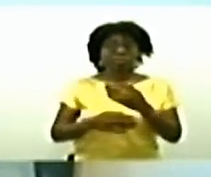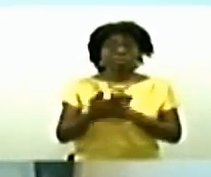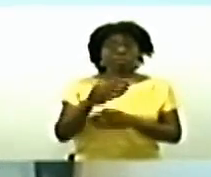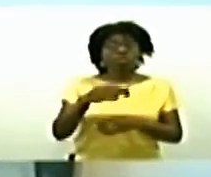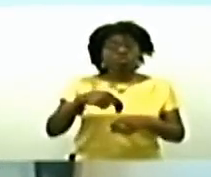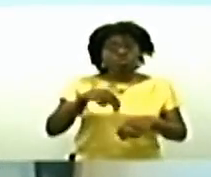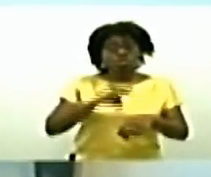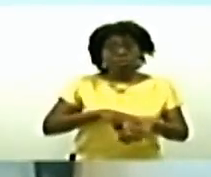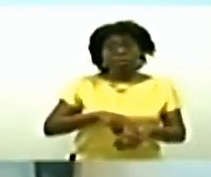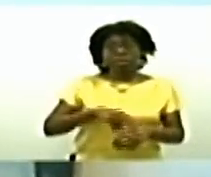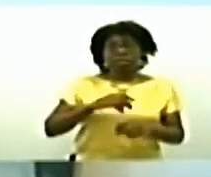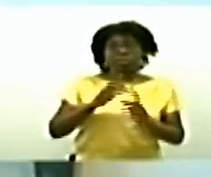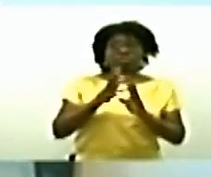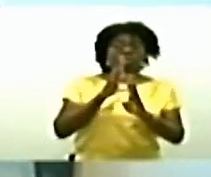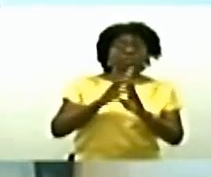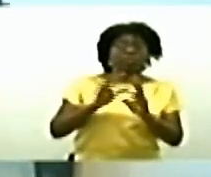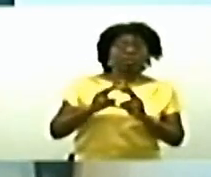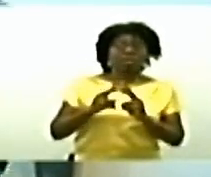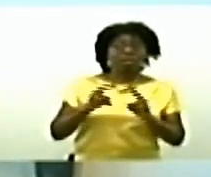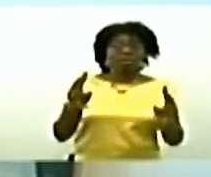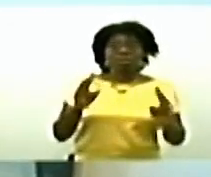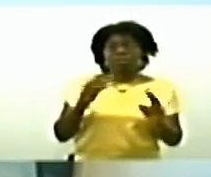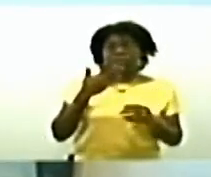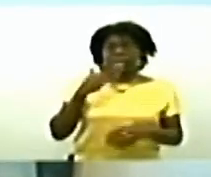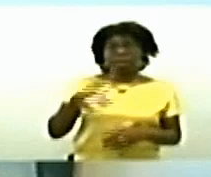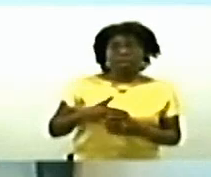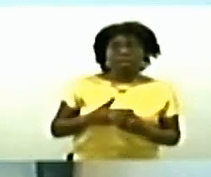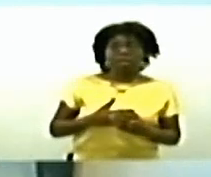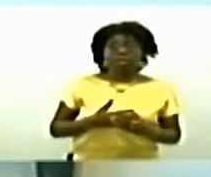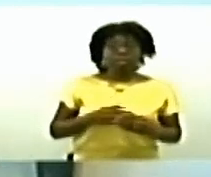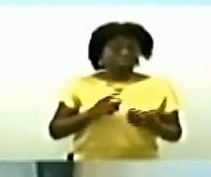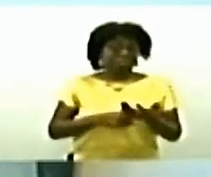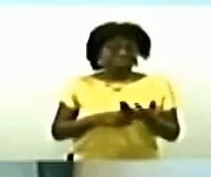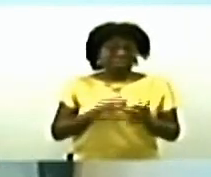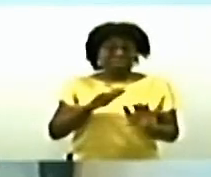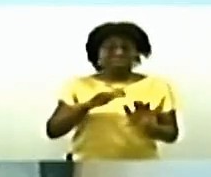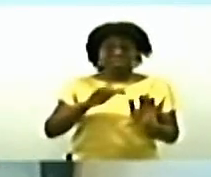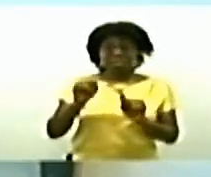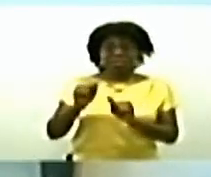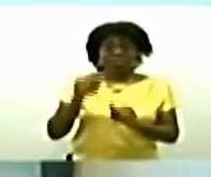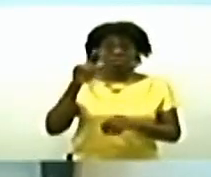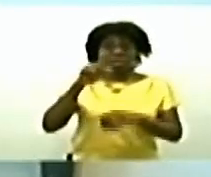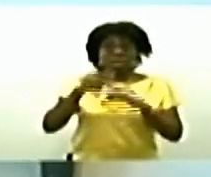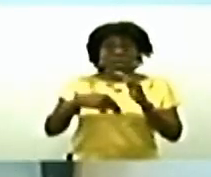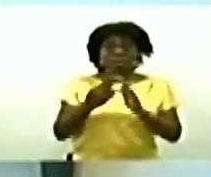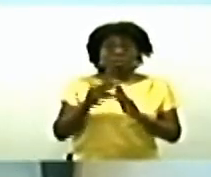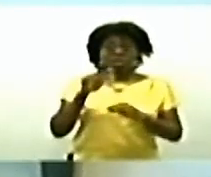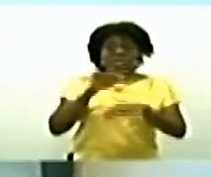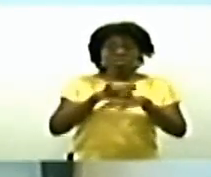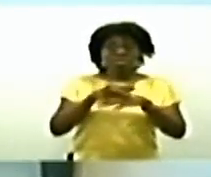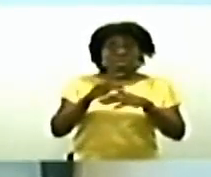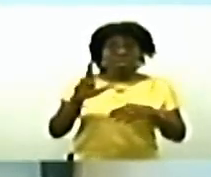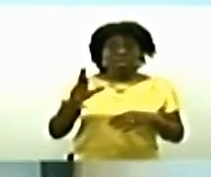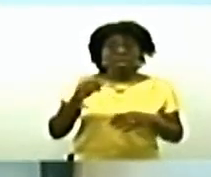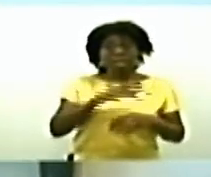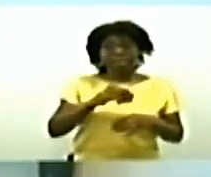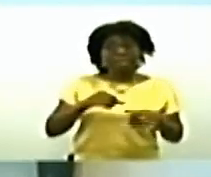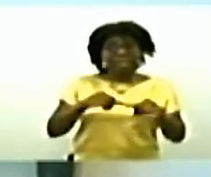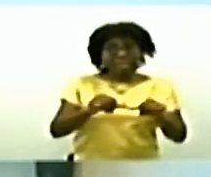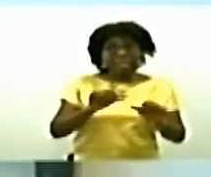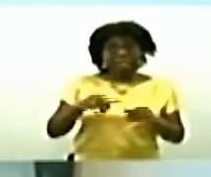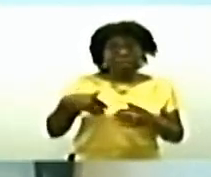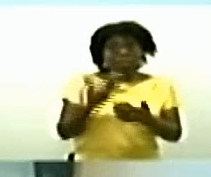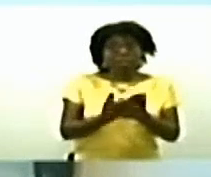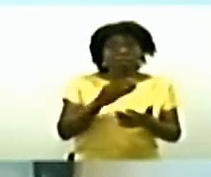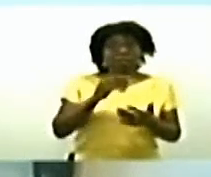really terrible. And sometimes you leave an hour earlier and you're still reaching to work late.